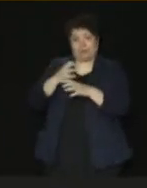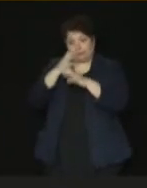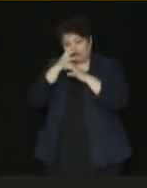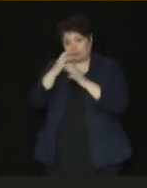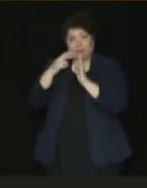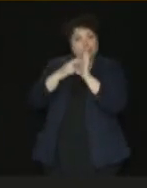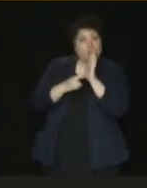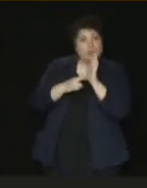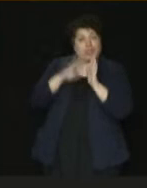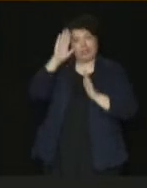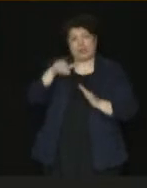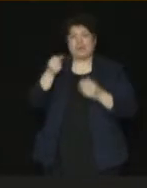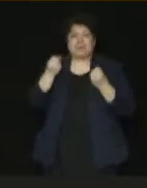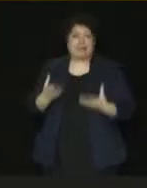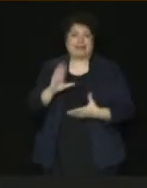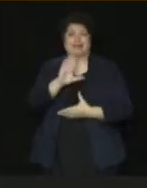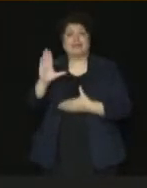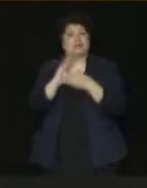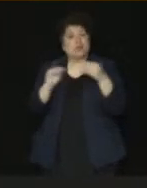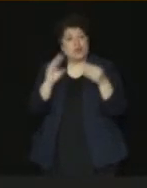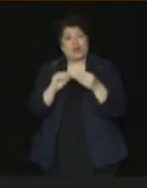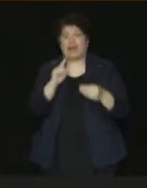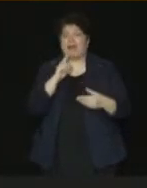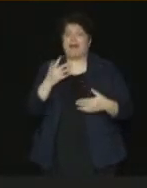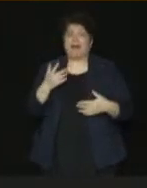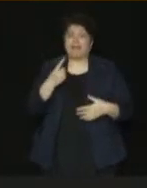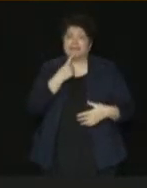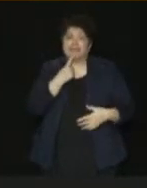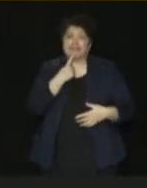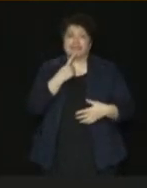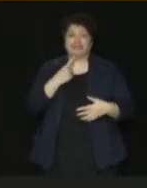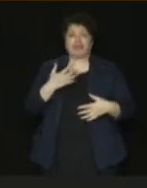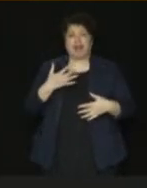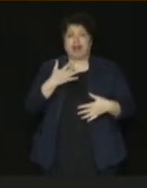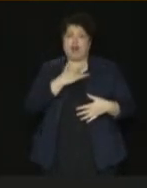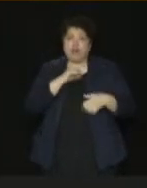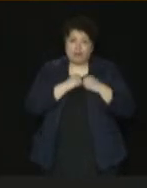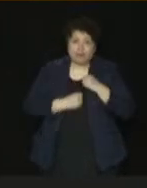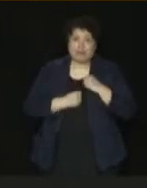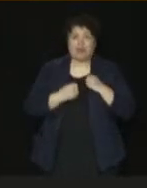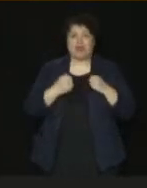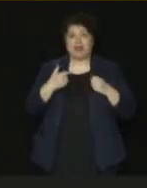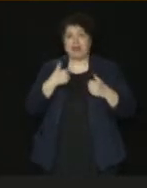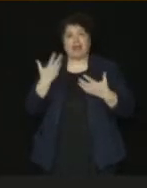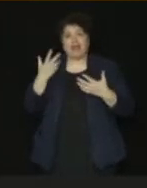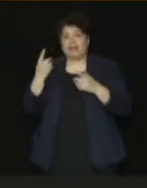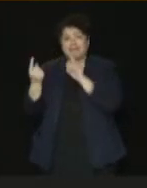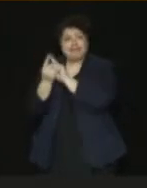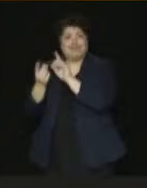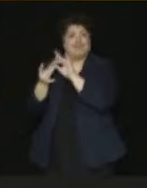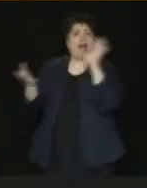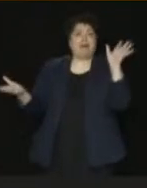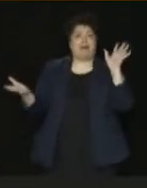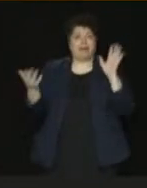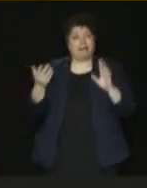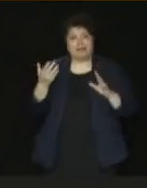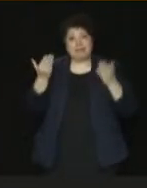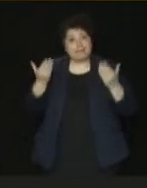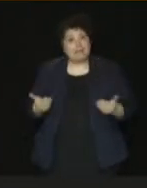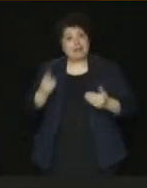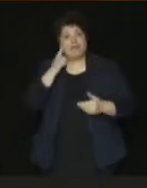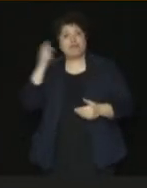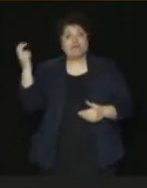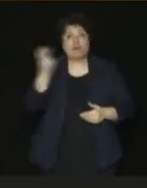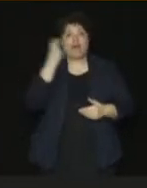heartbreak, of difficulties, but we have emphasized now is not the time to be traveling. And since the beginning of this